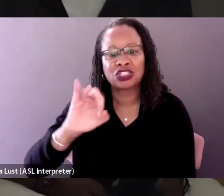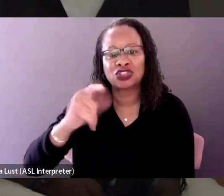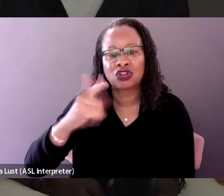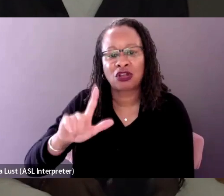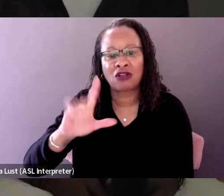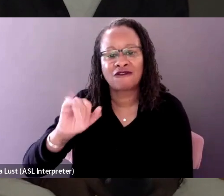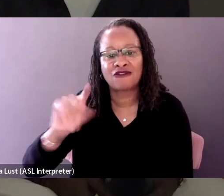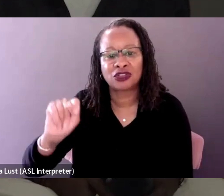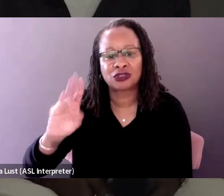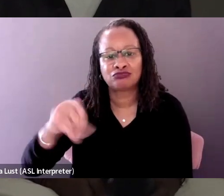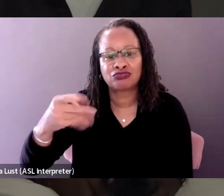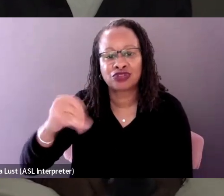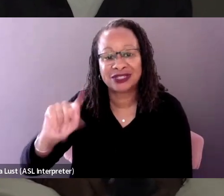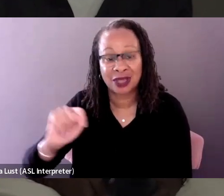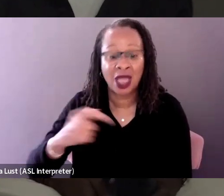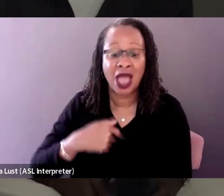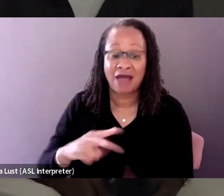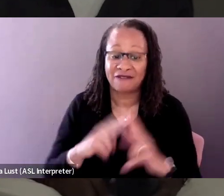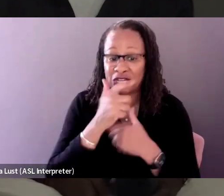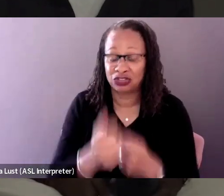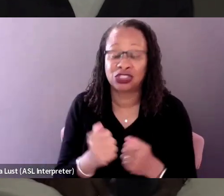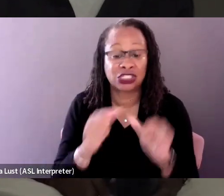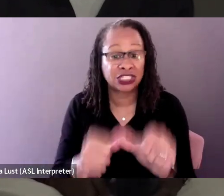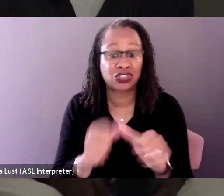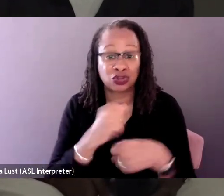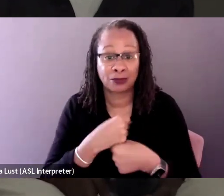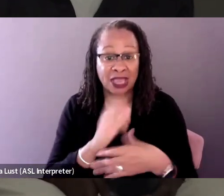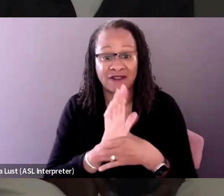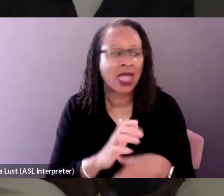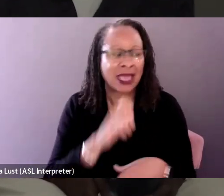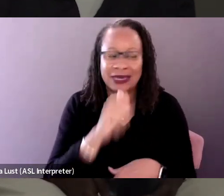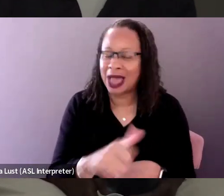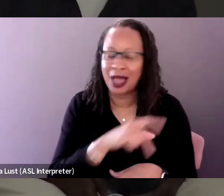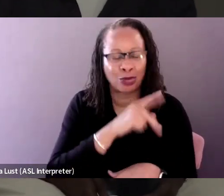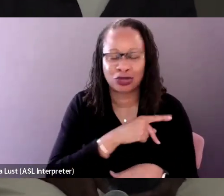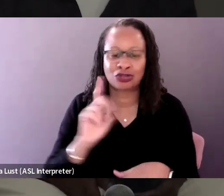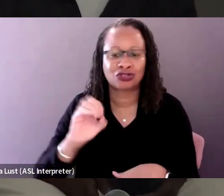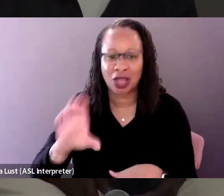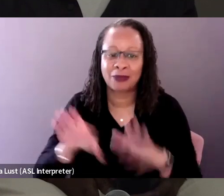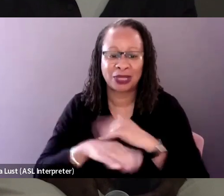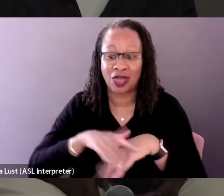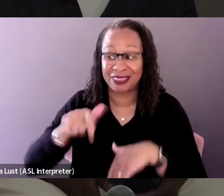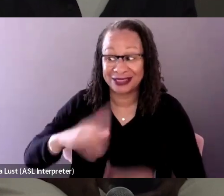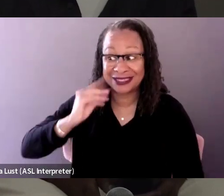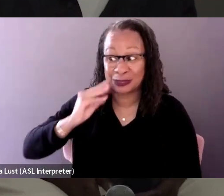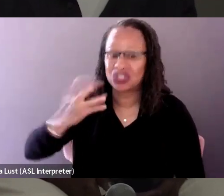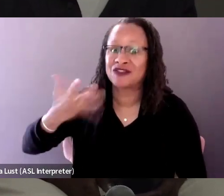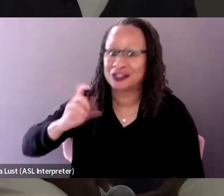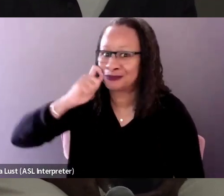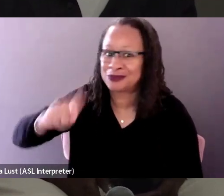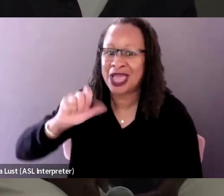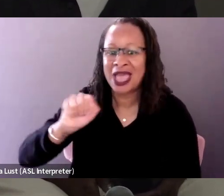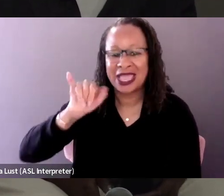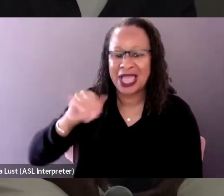I am really interested in continuing to make films. Never another personal documentary. They've seen enough of me. AI has enough images of my face